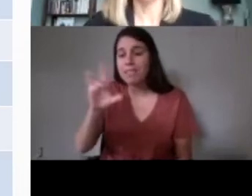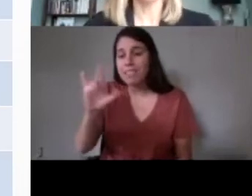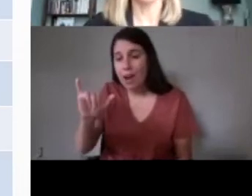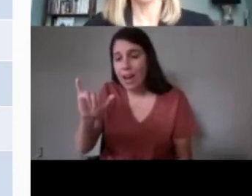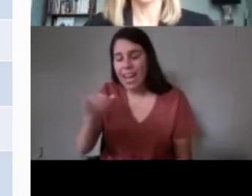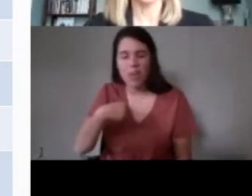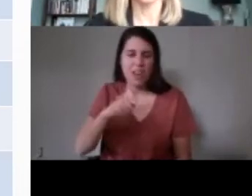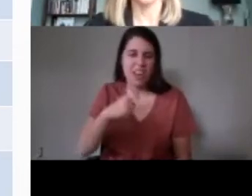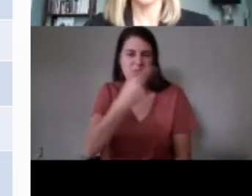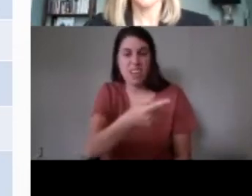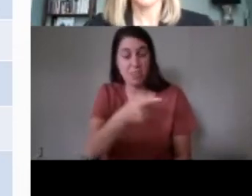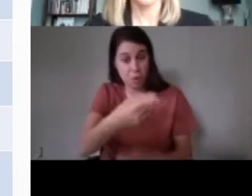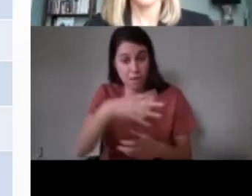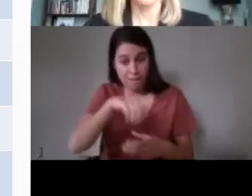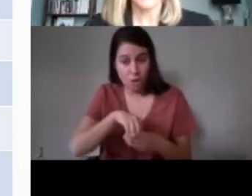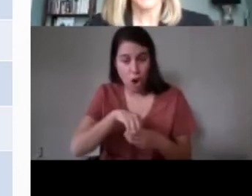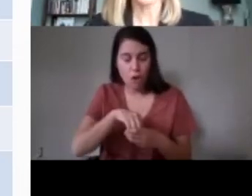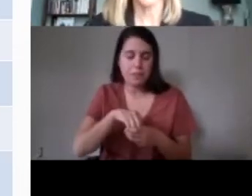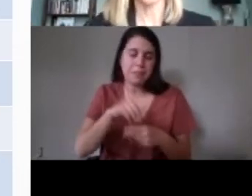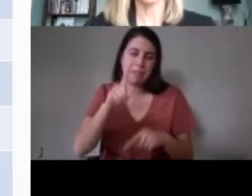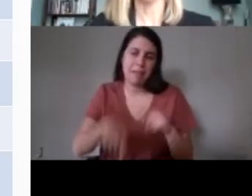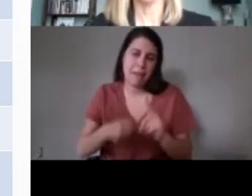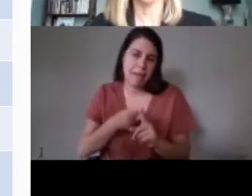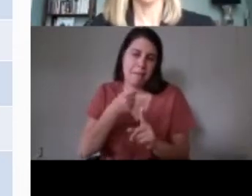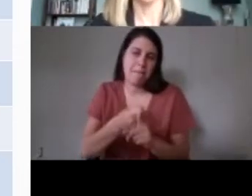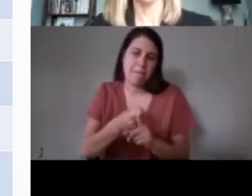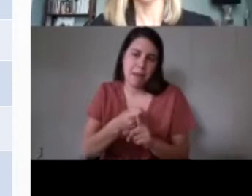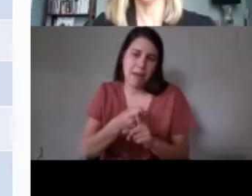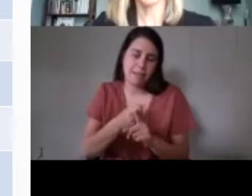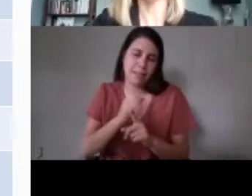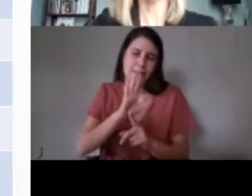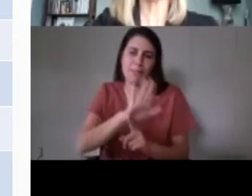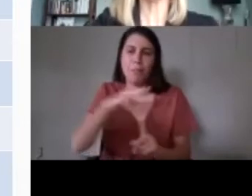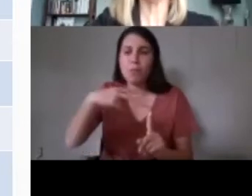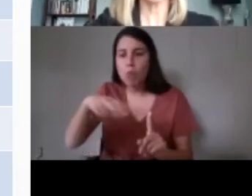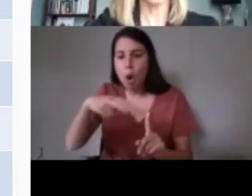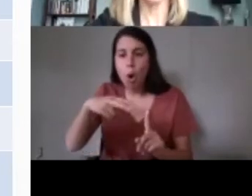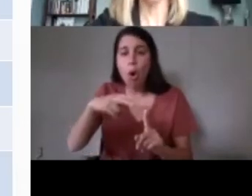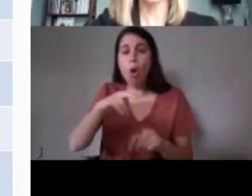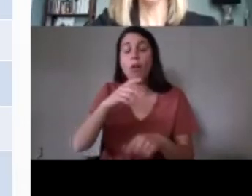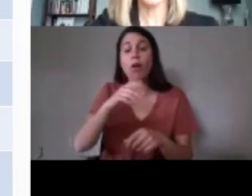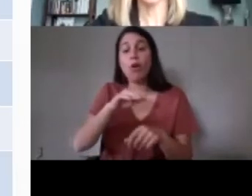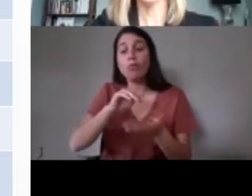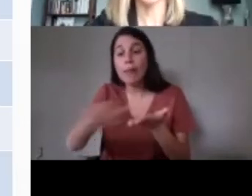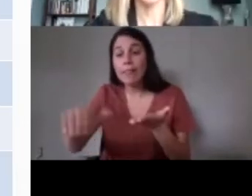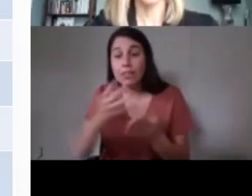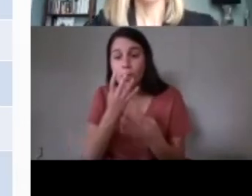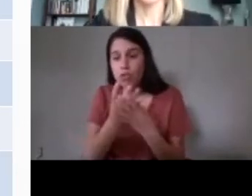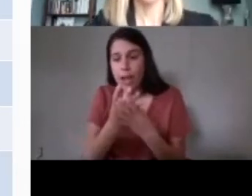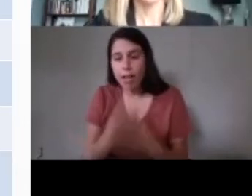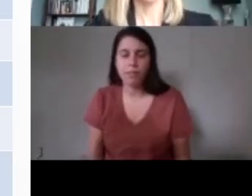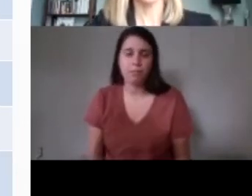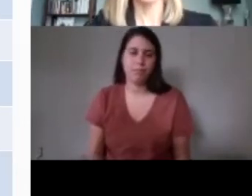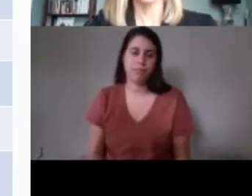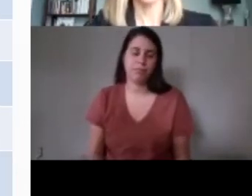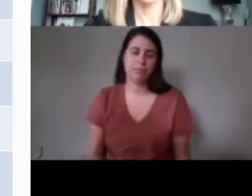their involvement in the study could no way impact their parole or release time. In the pilot study, we were